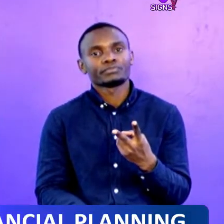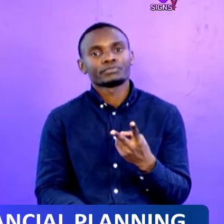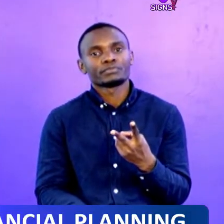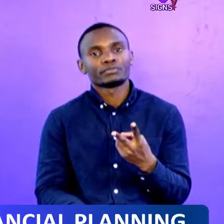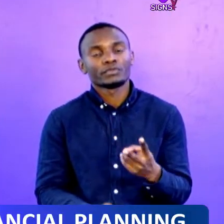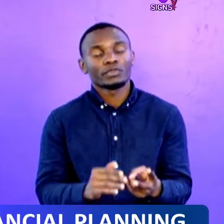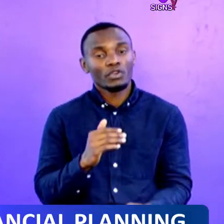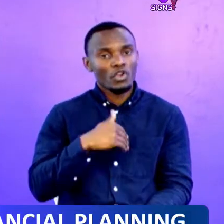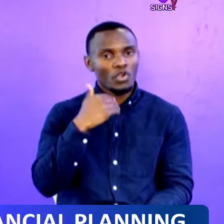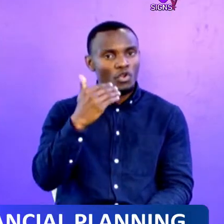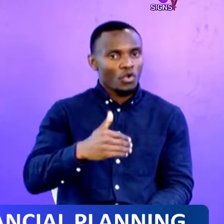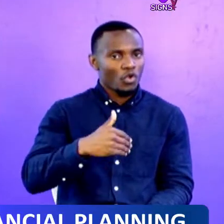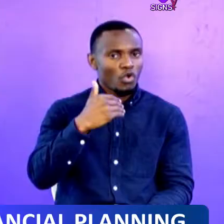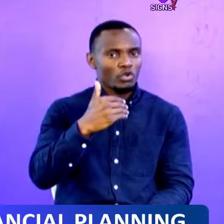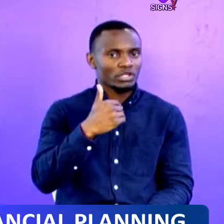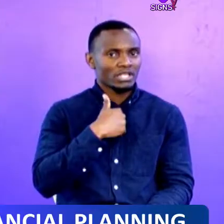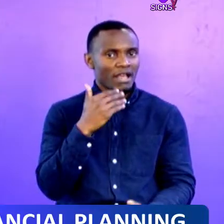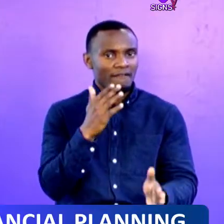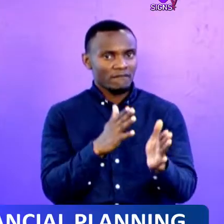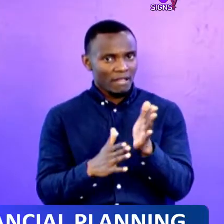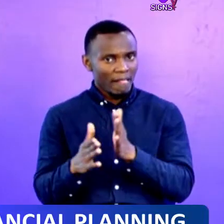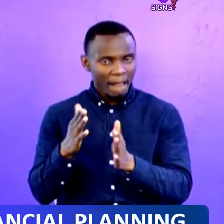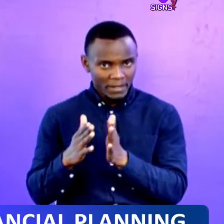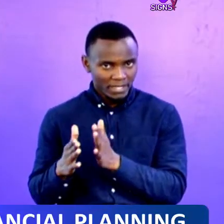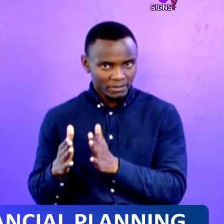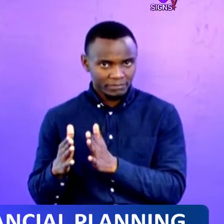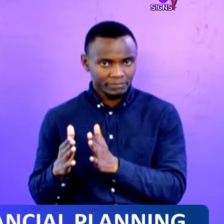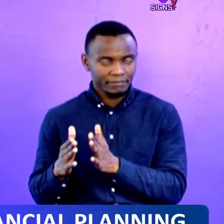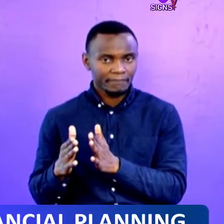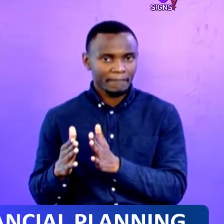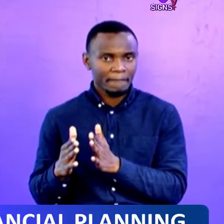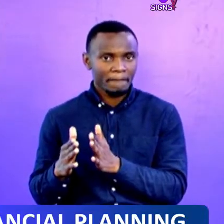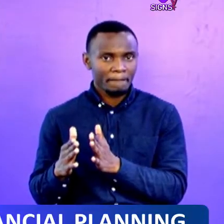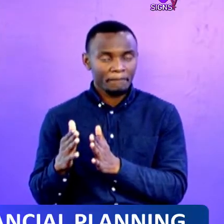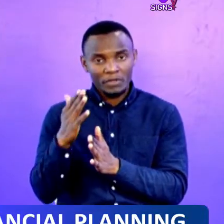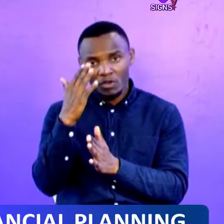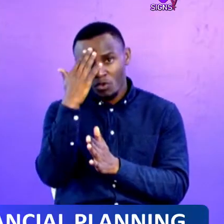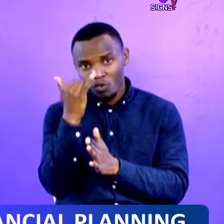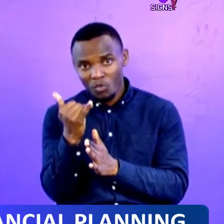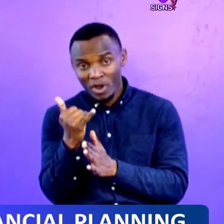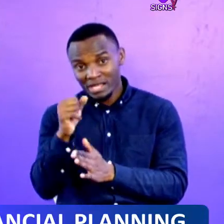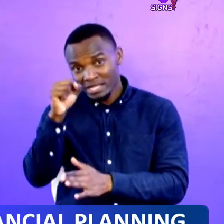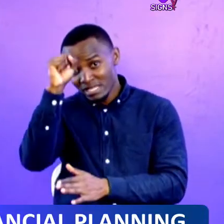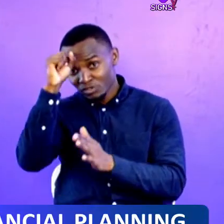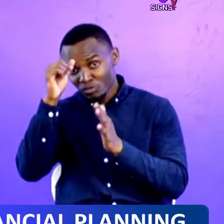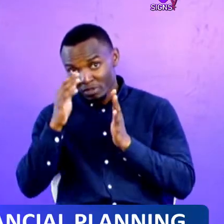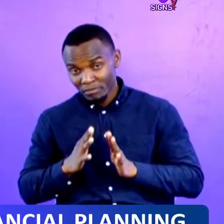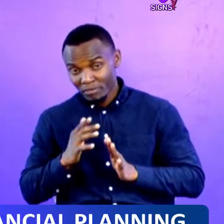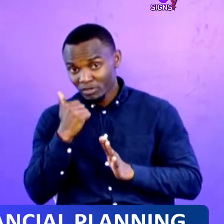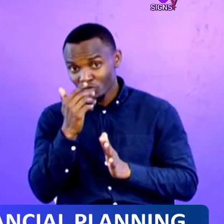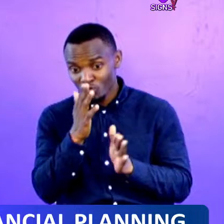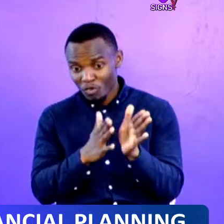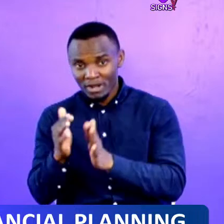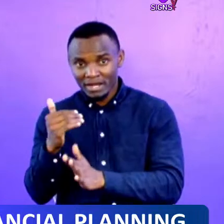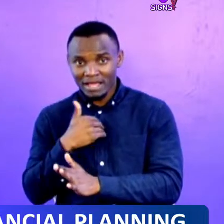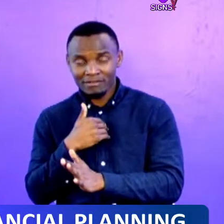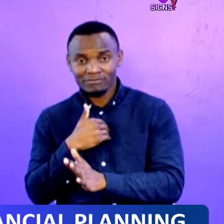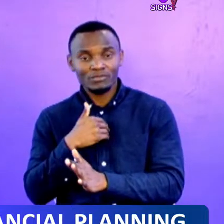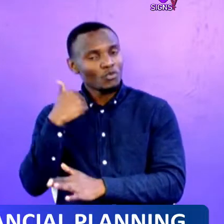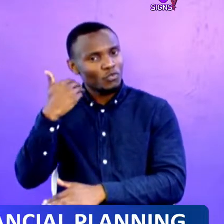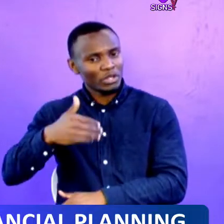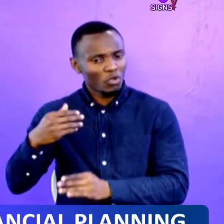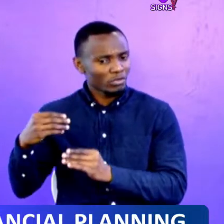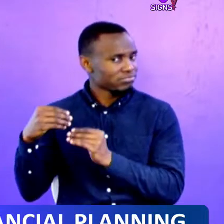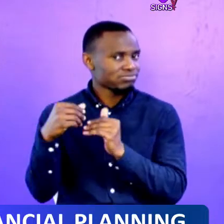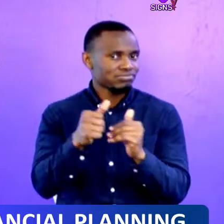always have a plan, okay? Because an idiot with a plan will always beat a genius